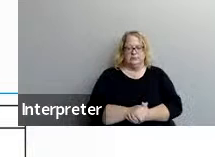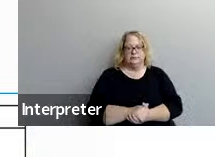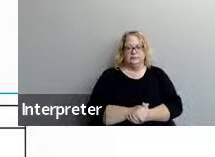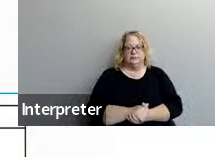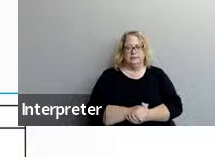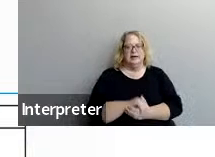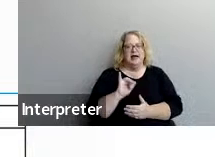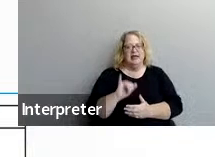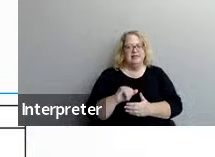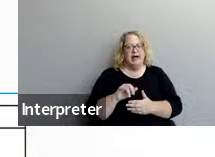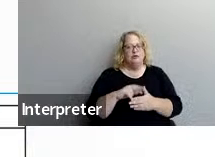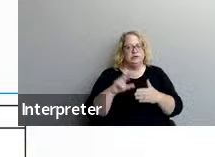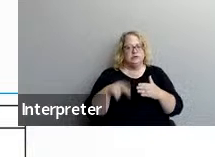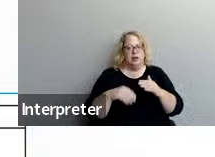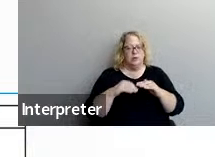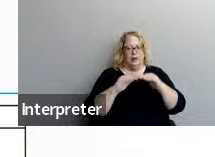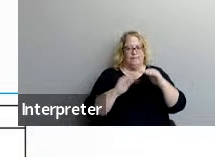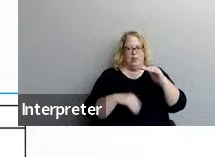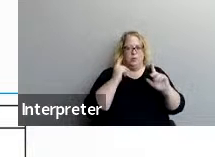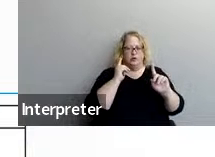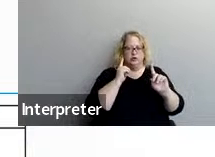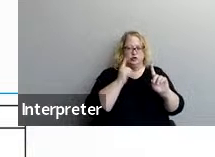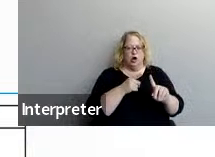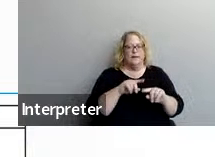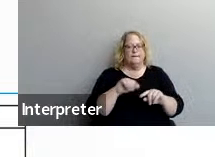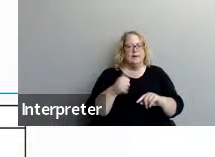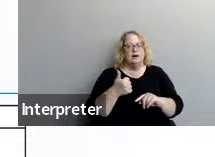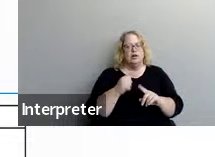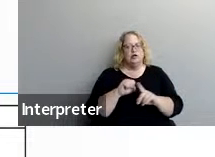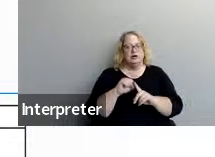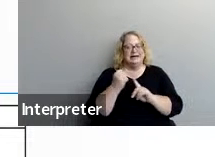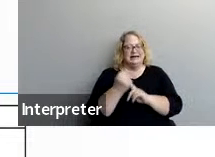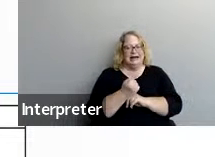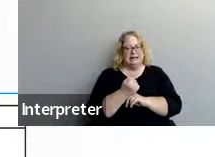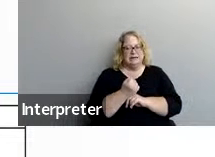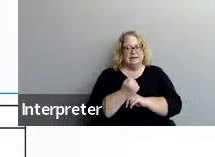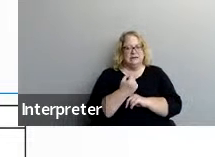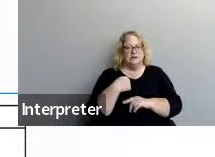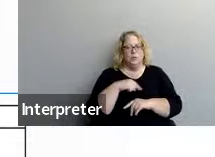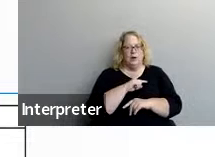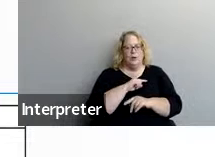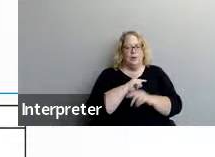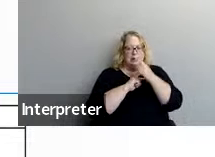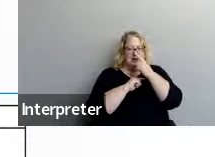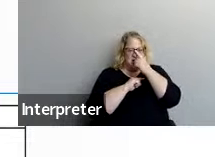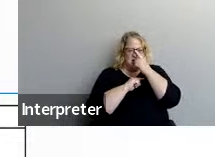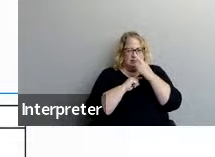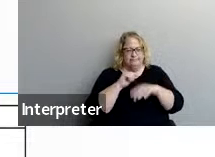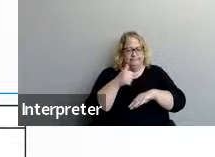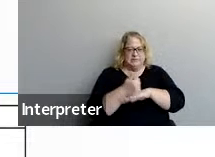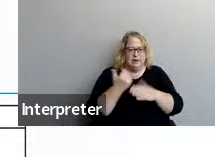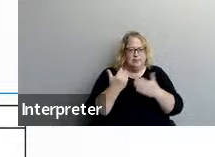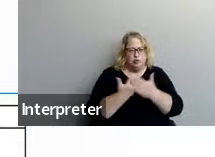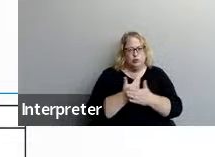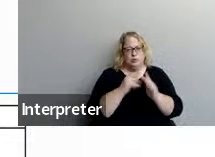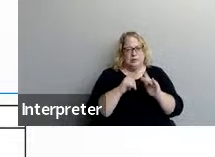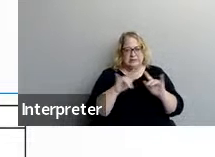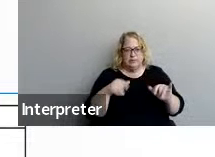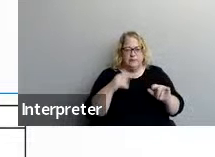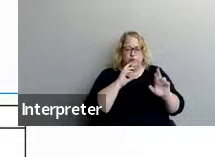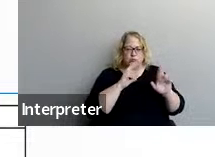That result this year did fall below the target, although another case where we implemented a new system